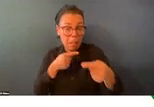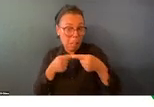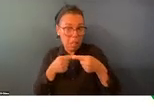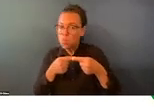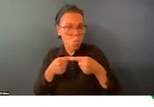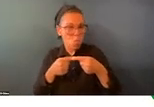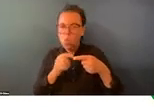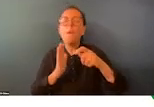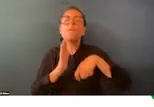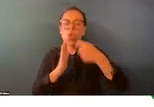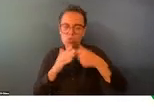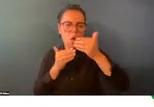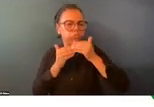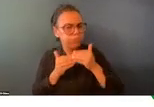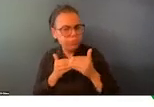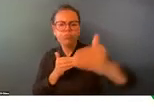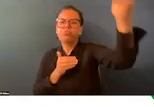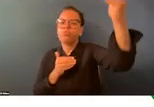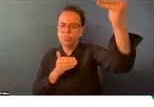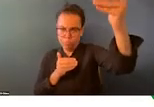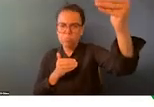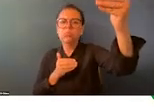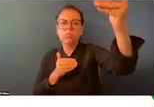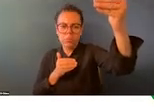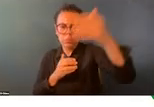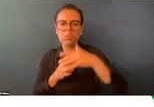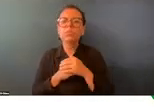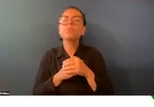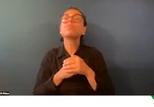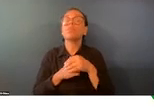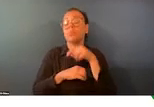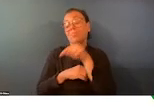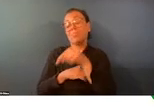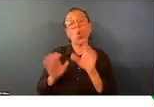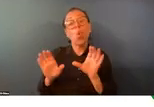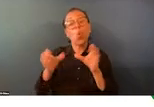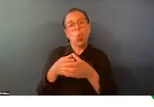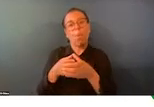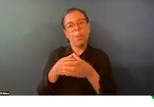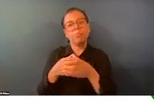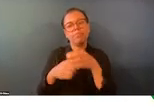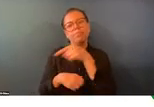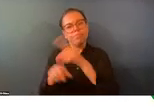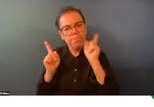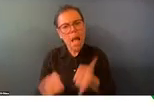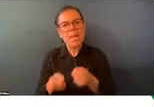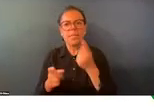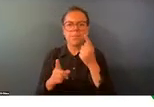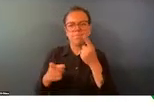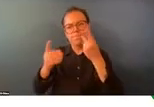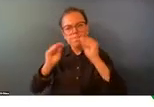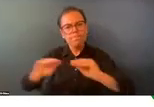conditions. Recently, Equidev management team attended the SDC CEDRIC training, which stands for the